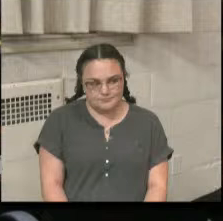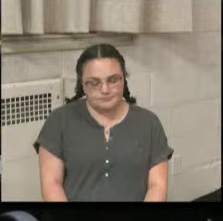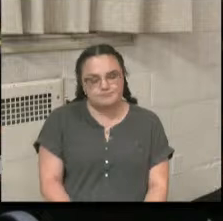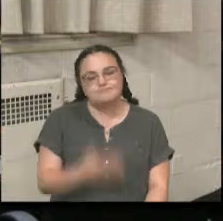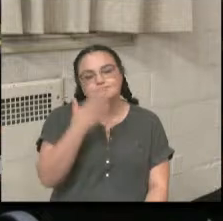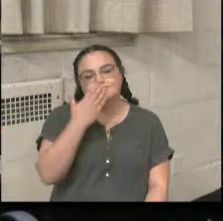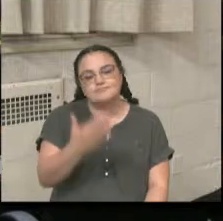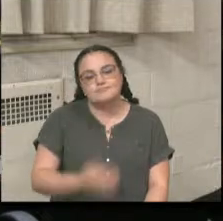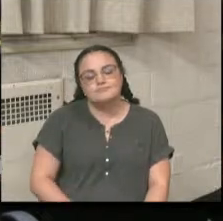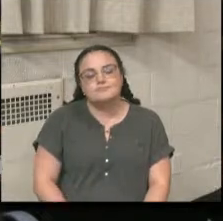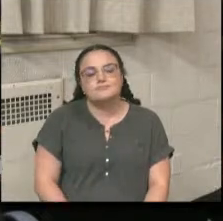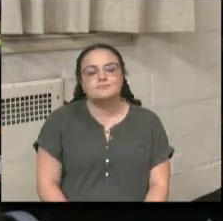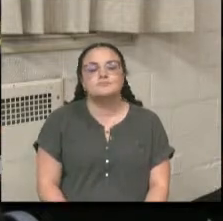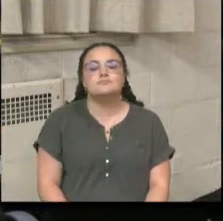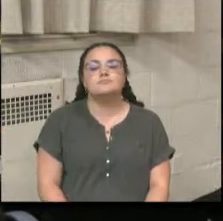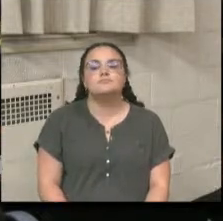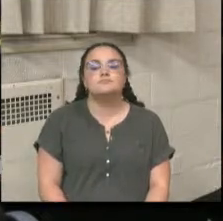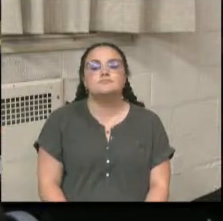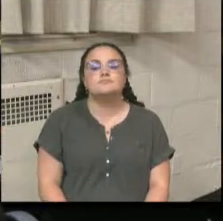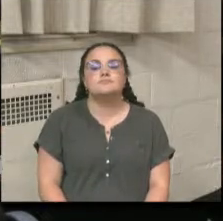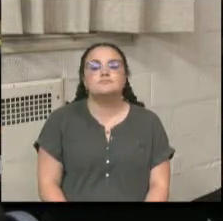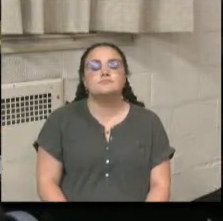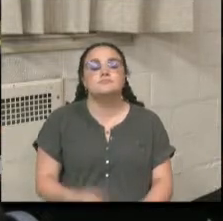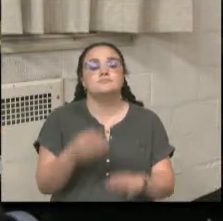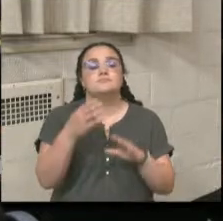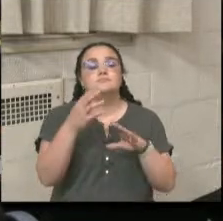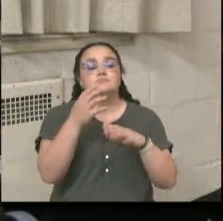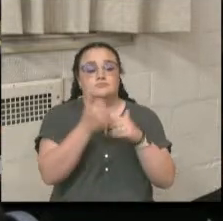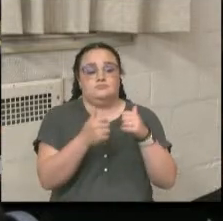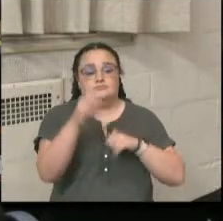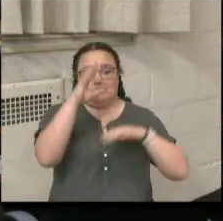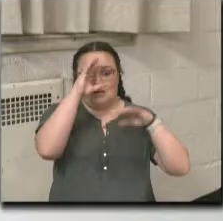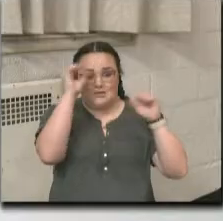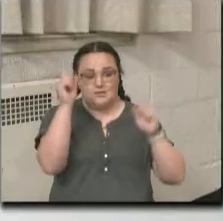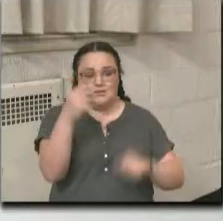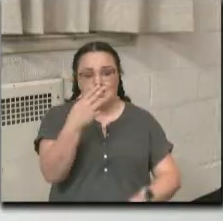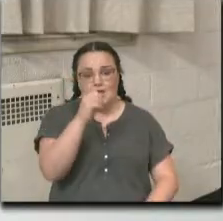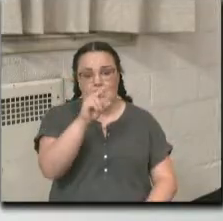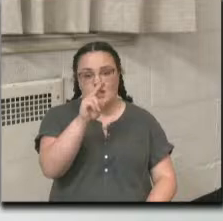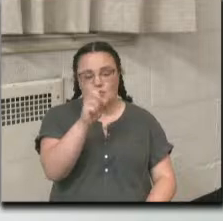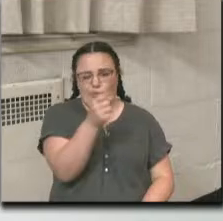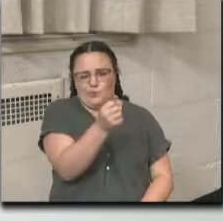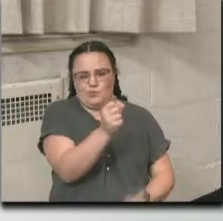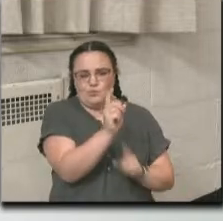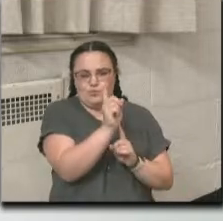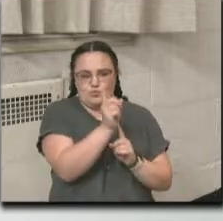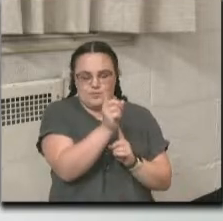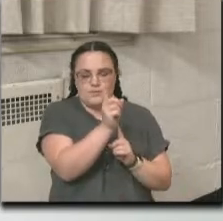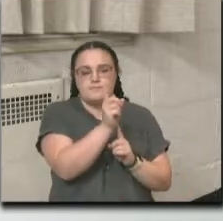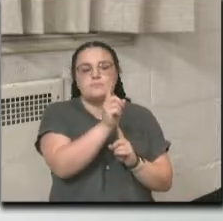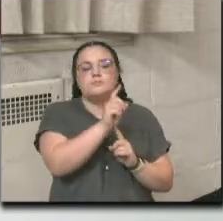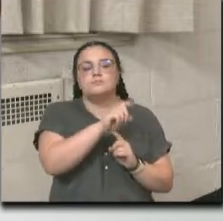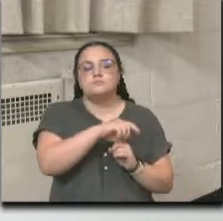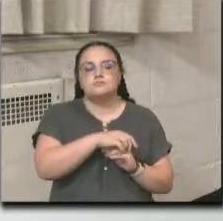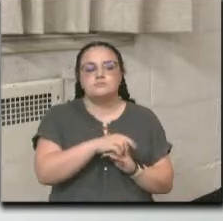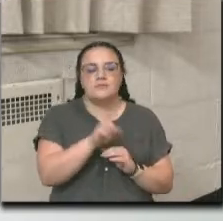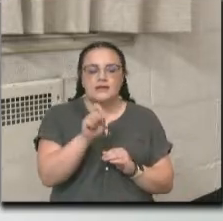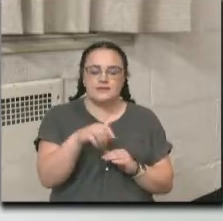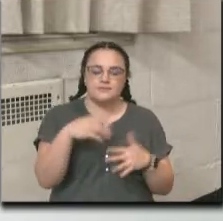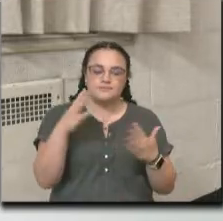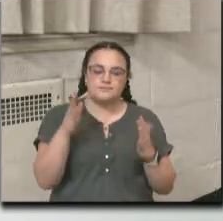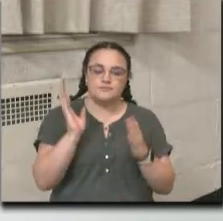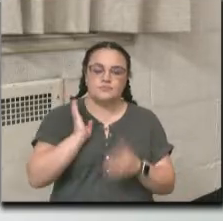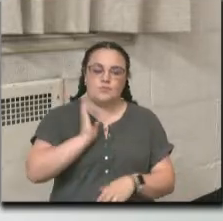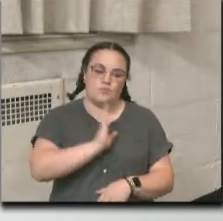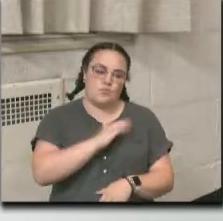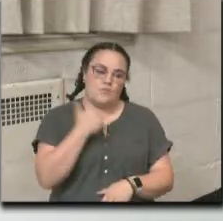Thank you. And Superintendent House, before I come to you, I need to go to Board